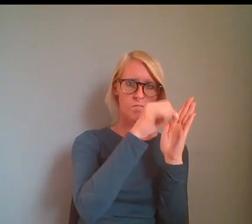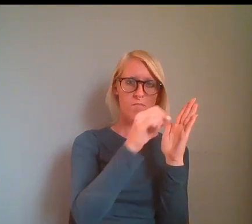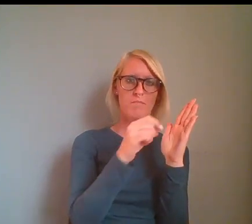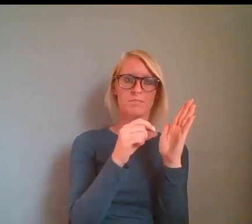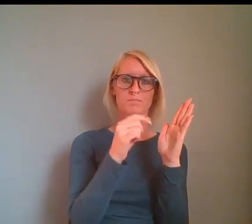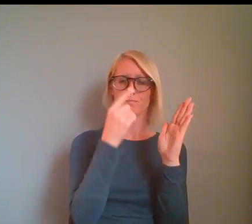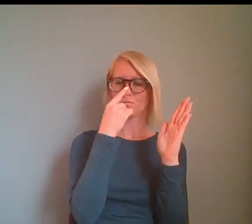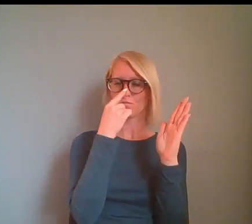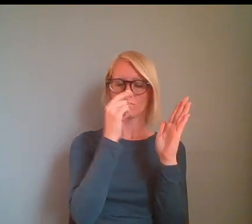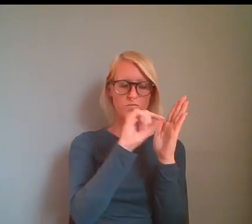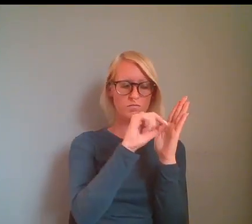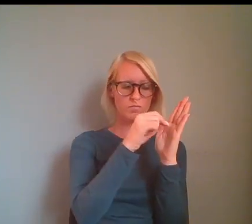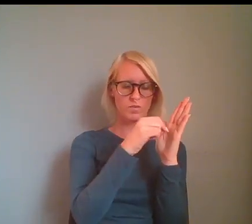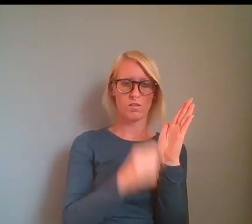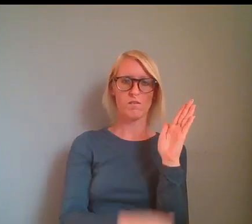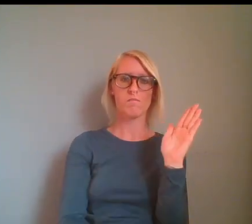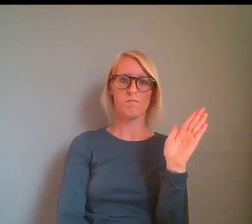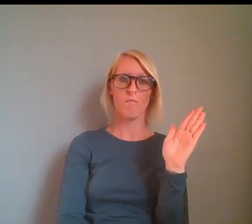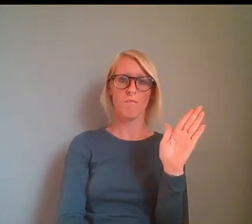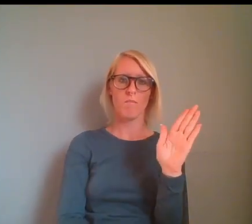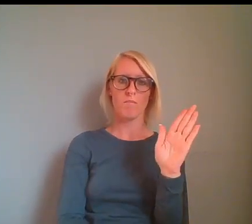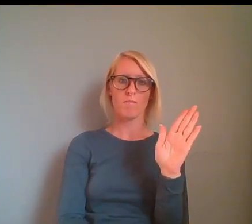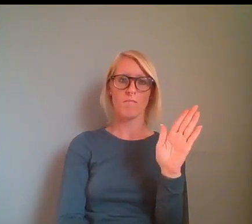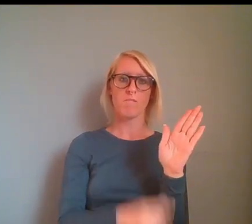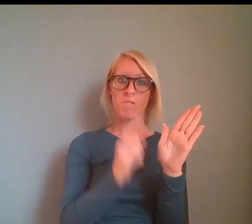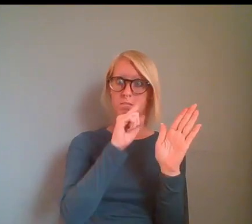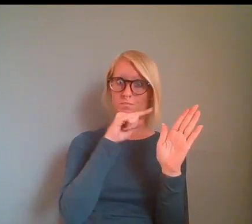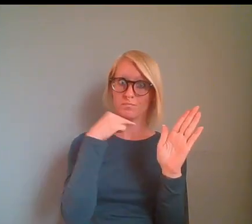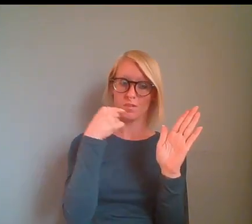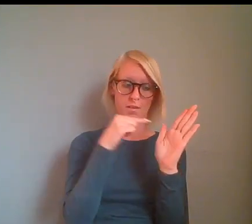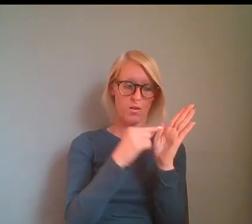and a nose, and a mouth.